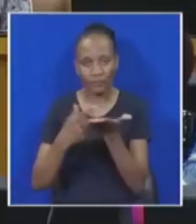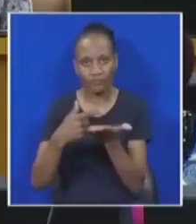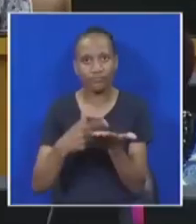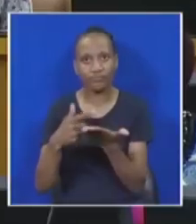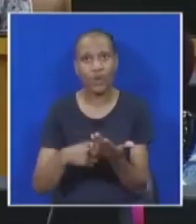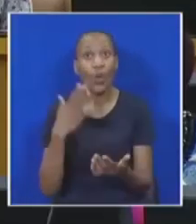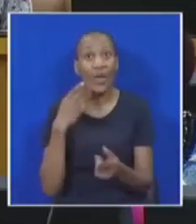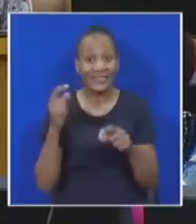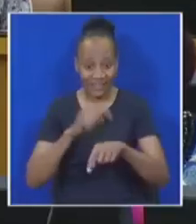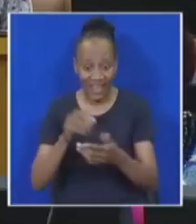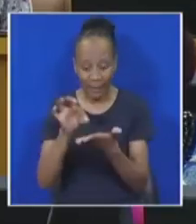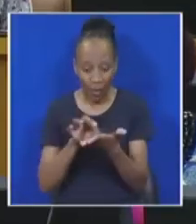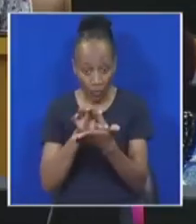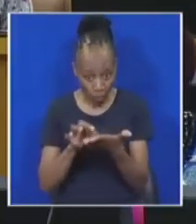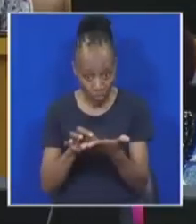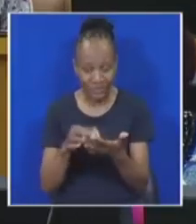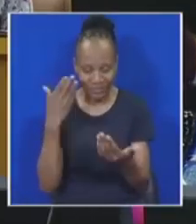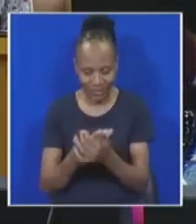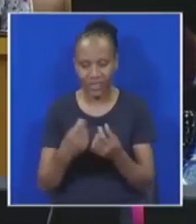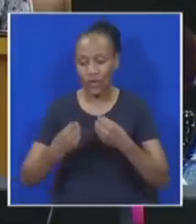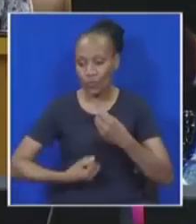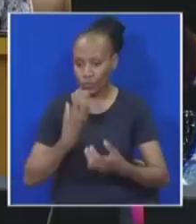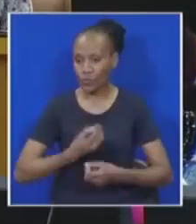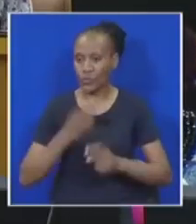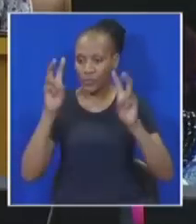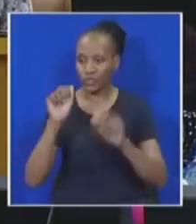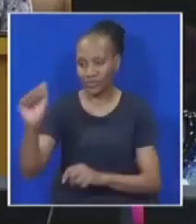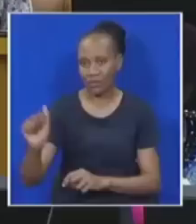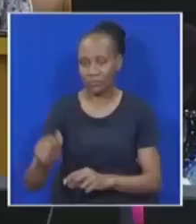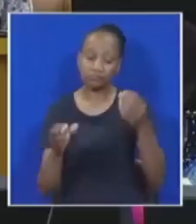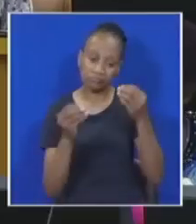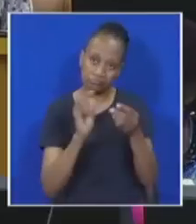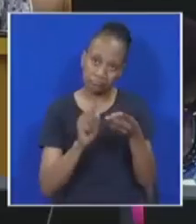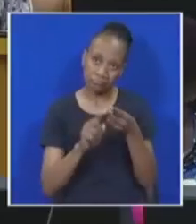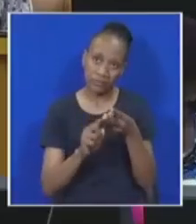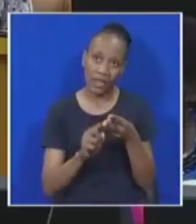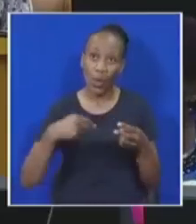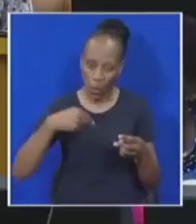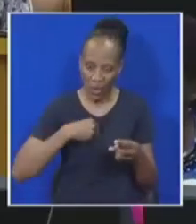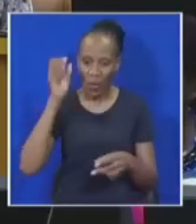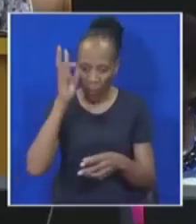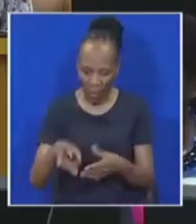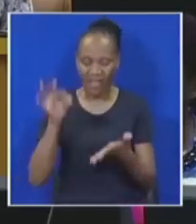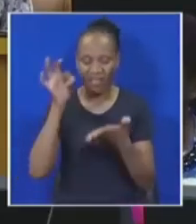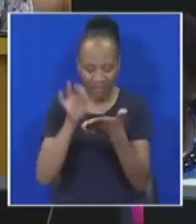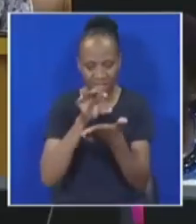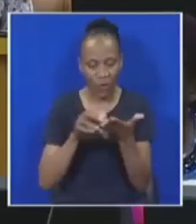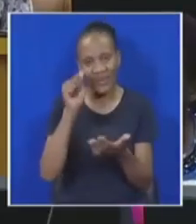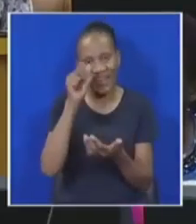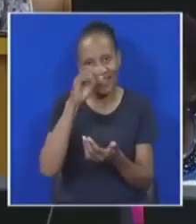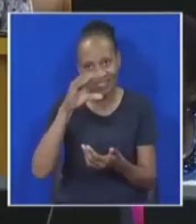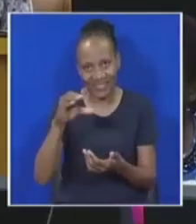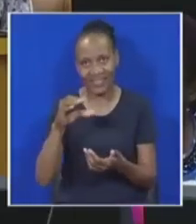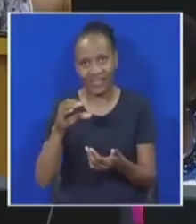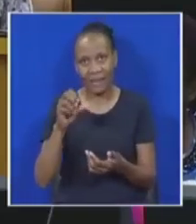we go for voting, the members can raise all those things. Not by the way, Deputy Speaker, the members must know we are still going to vote as the ANC, but we are not going to